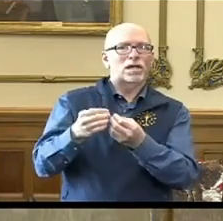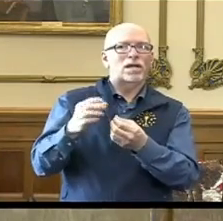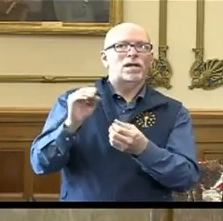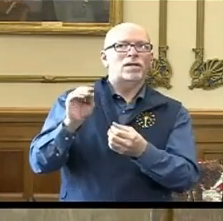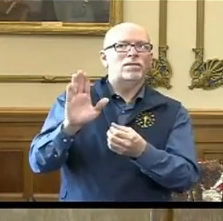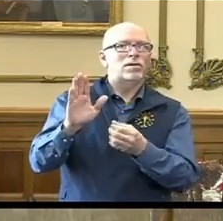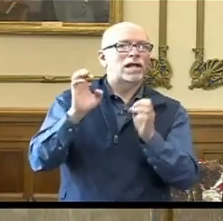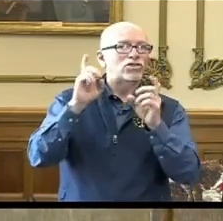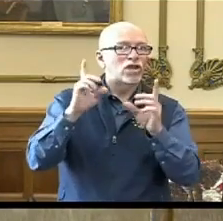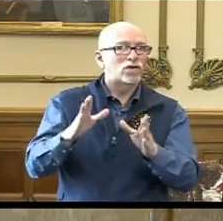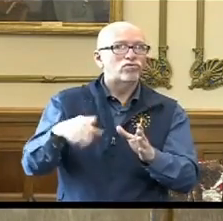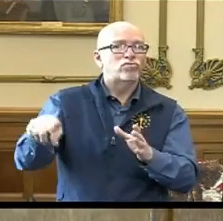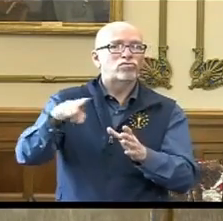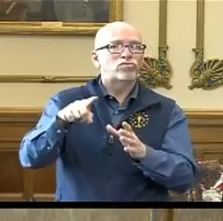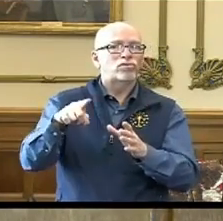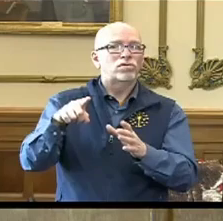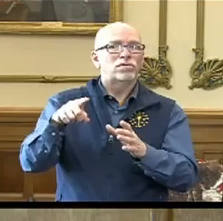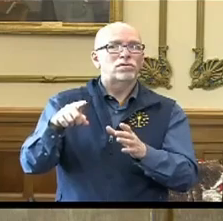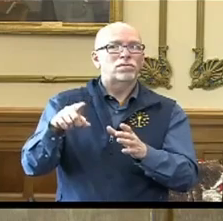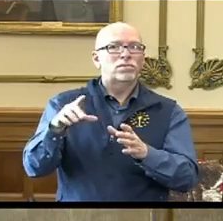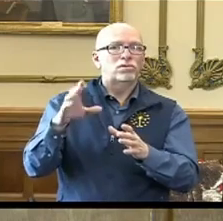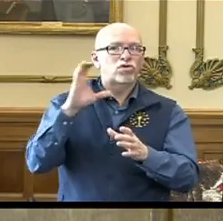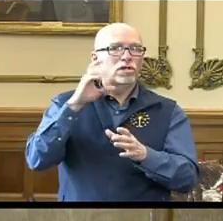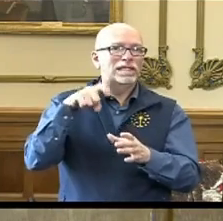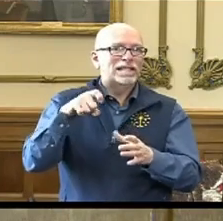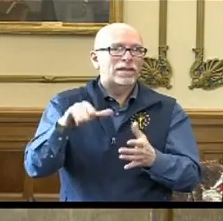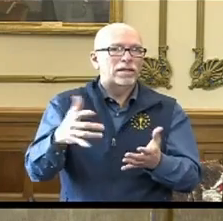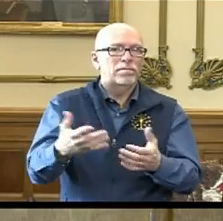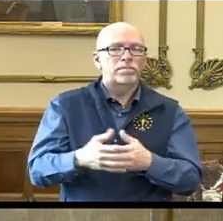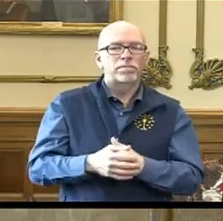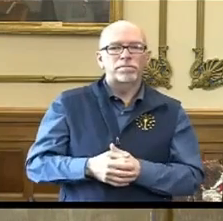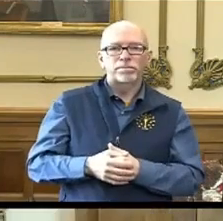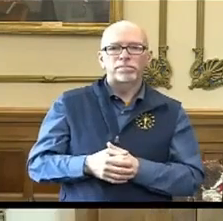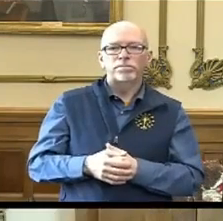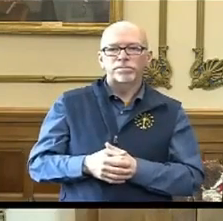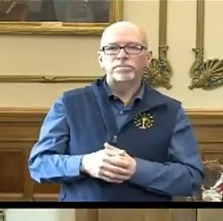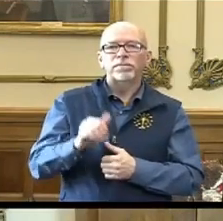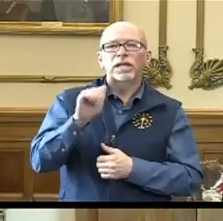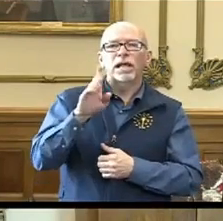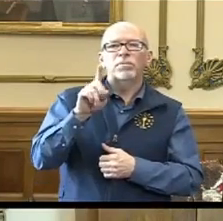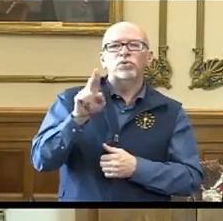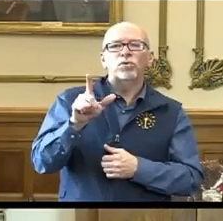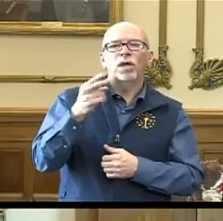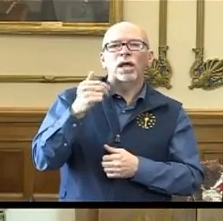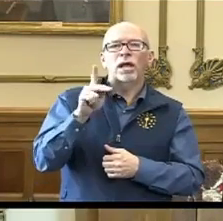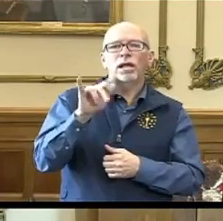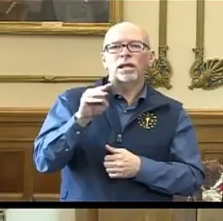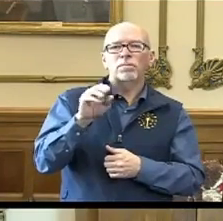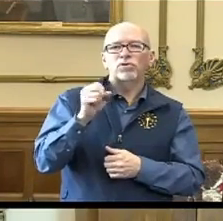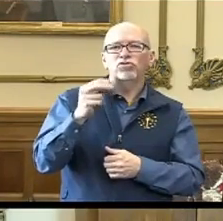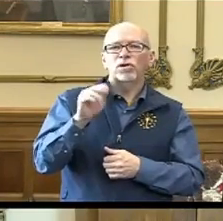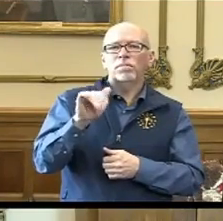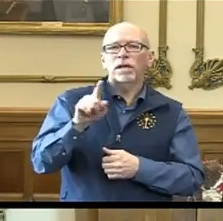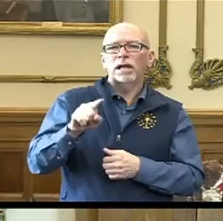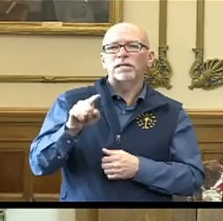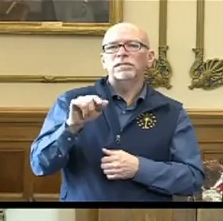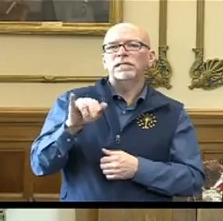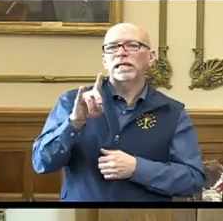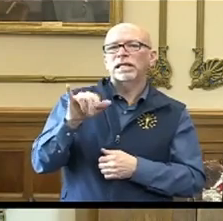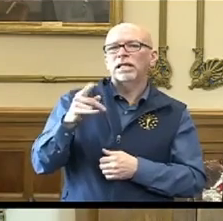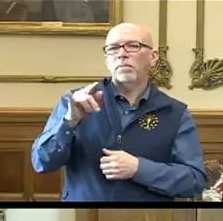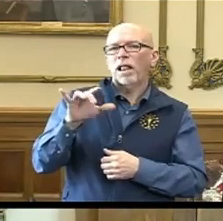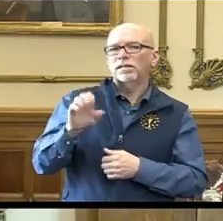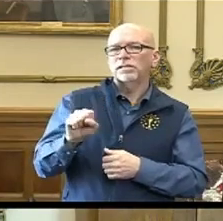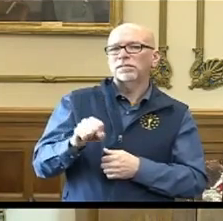as educators of these individuals, would be looking for. Abdul Hakim Shabazz, Indy Politics.